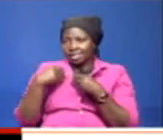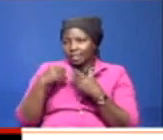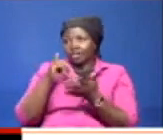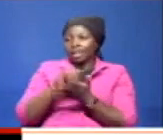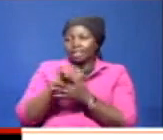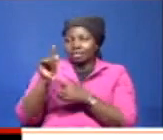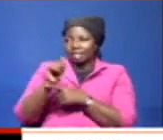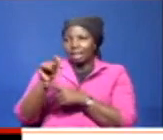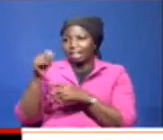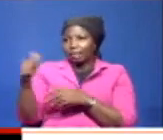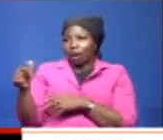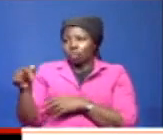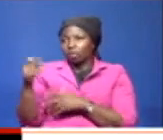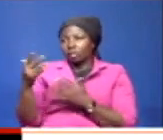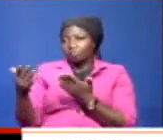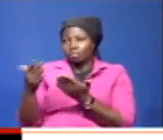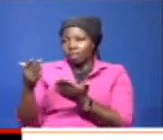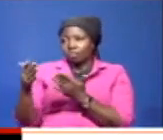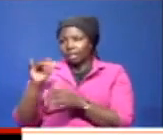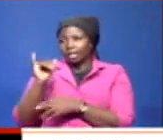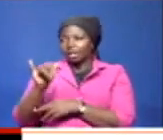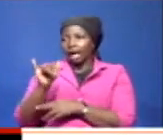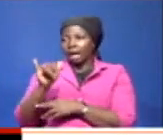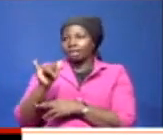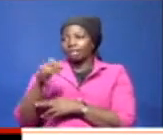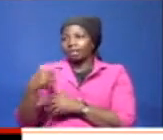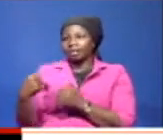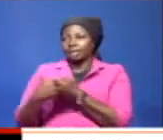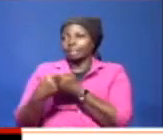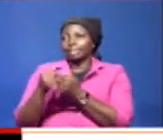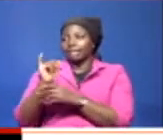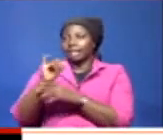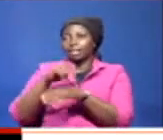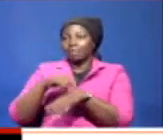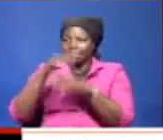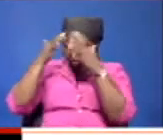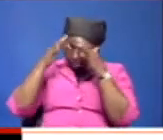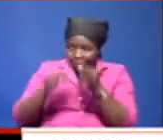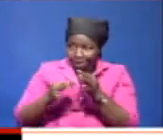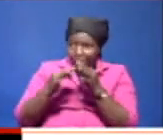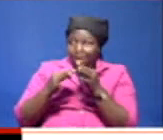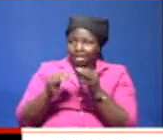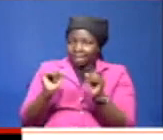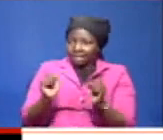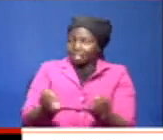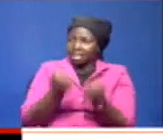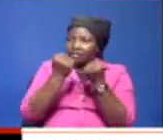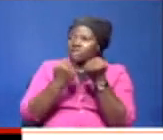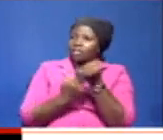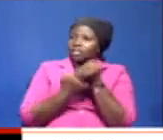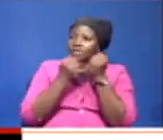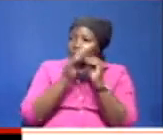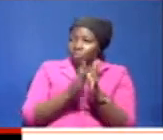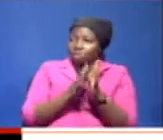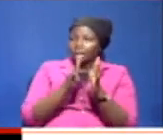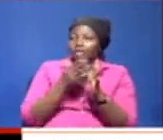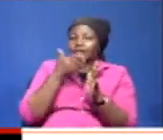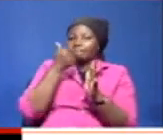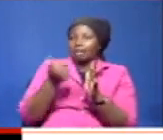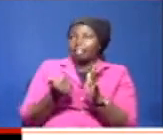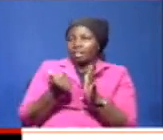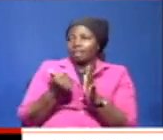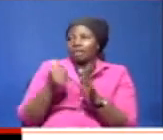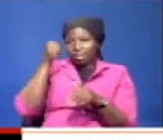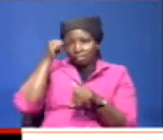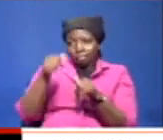Yeah, maybe at that heat of the moment, she decided the safety of the fans, yeah, might be better, because you remember there's a car 3 minutes behind